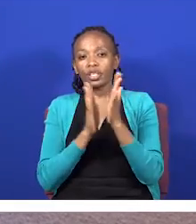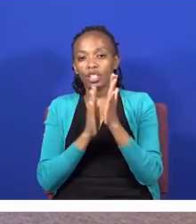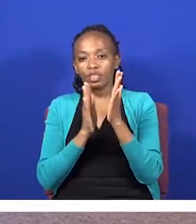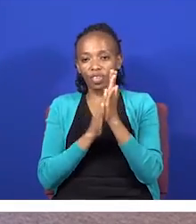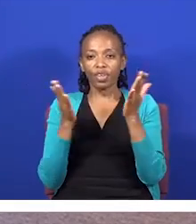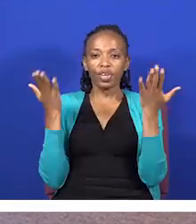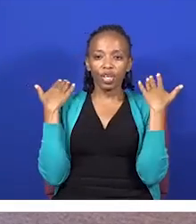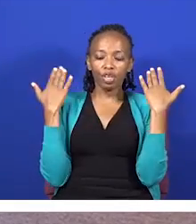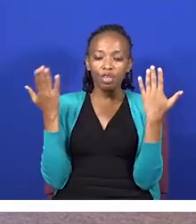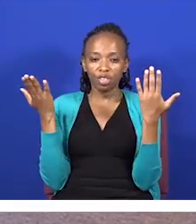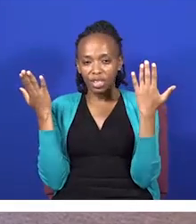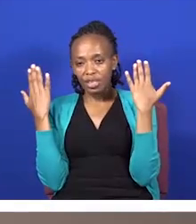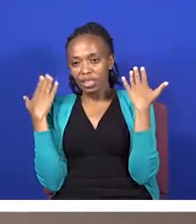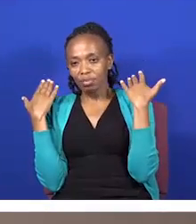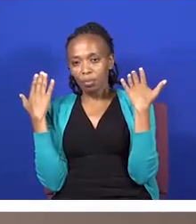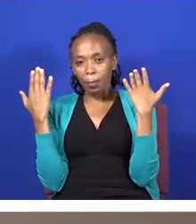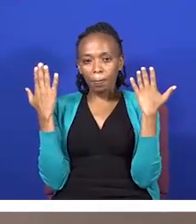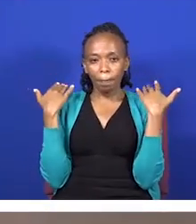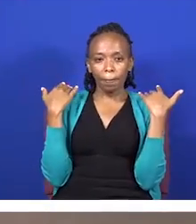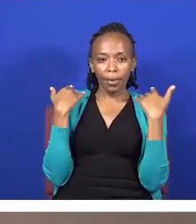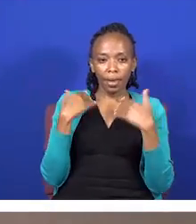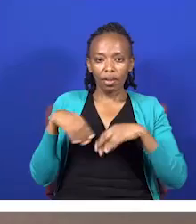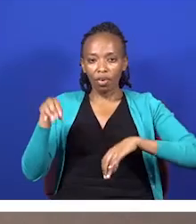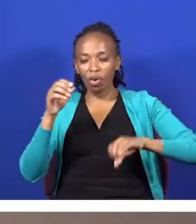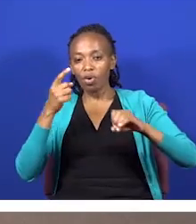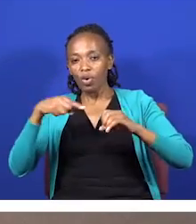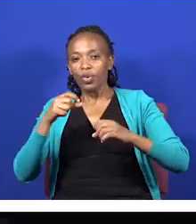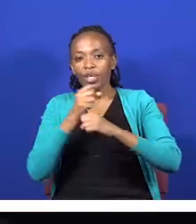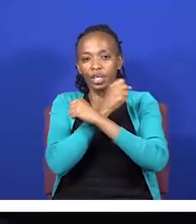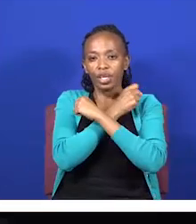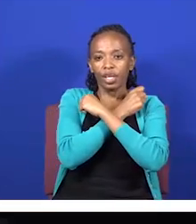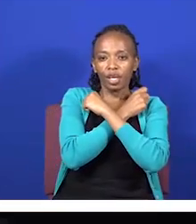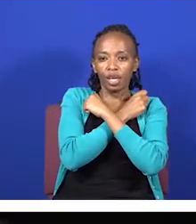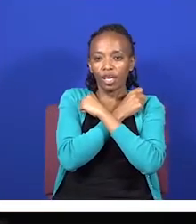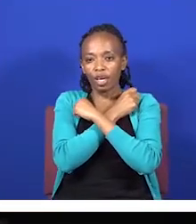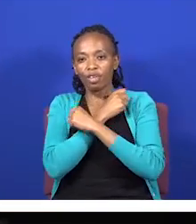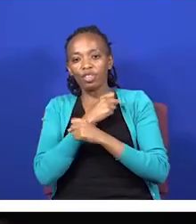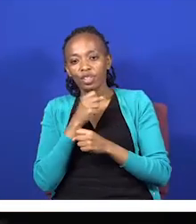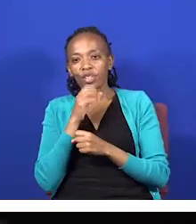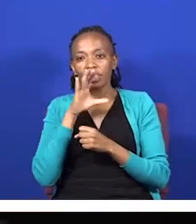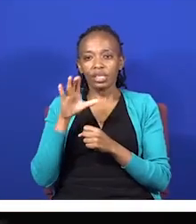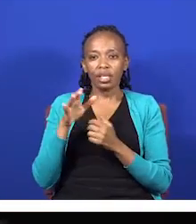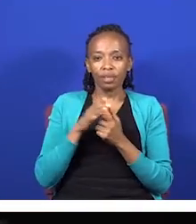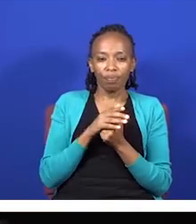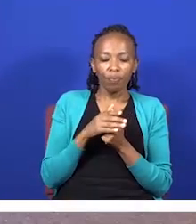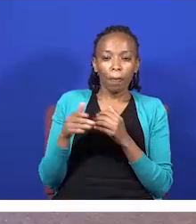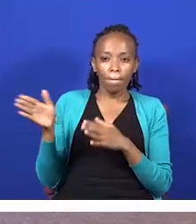praises forever. Oh, we look to the sun.